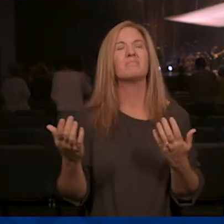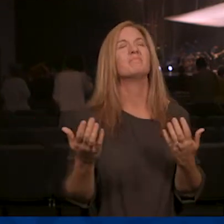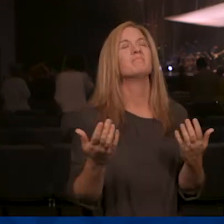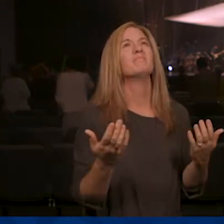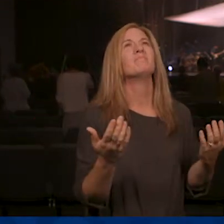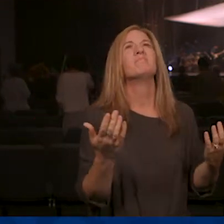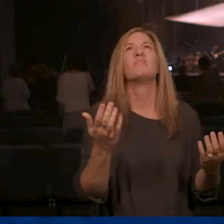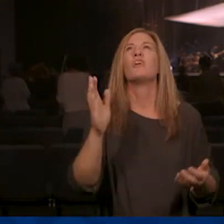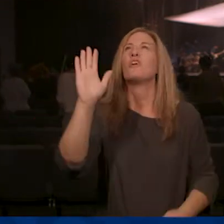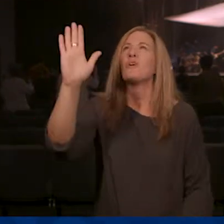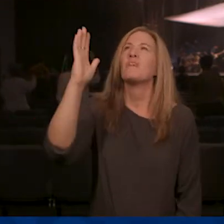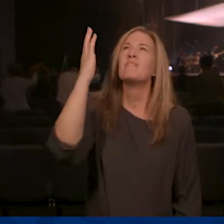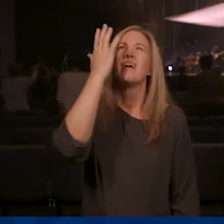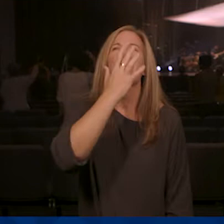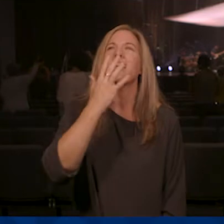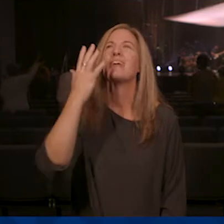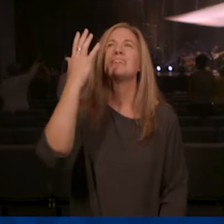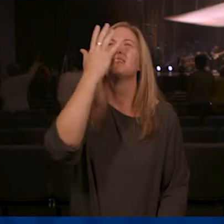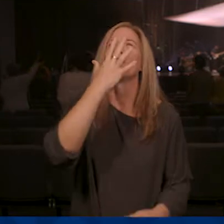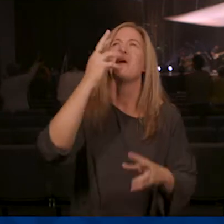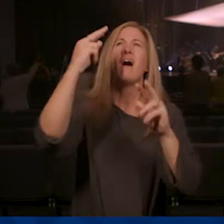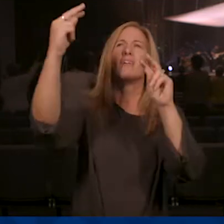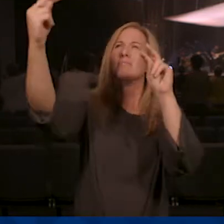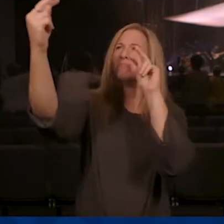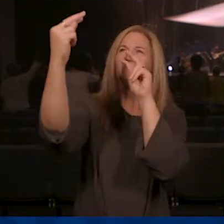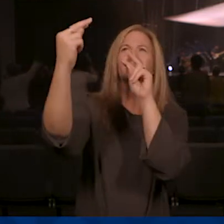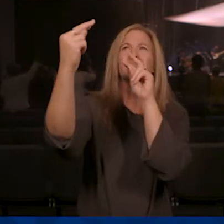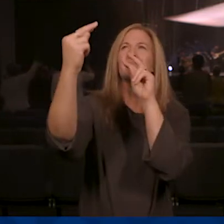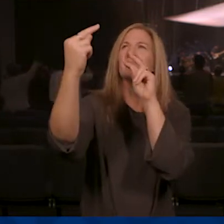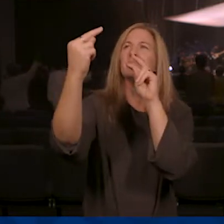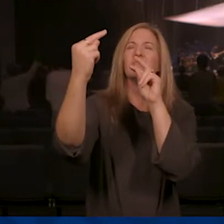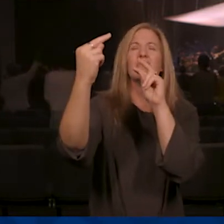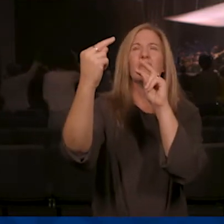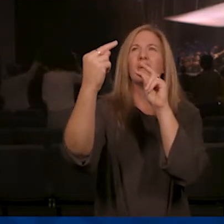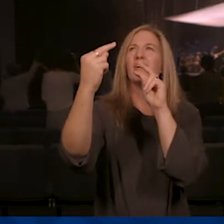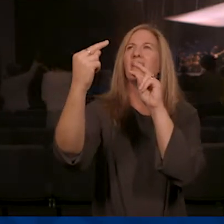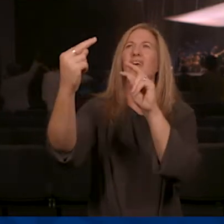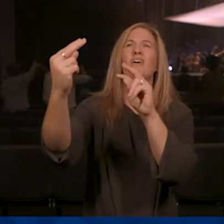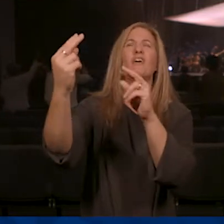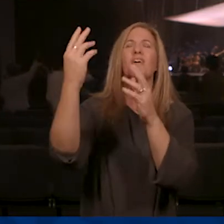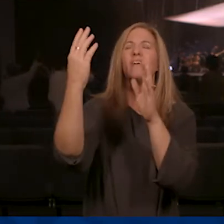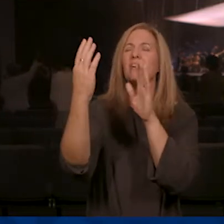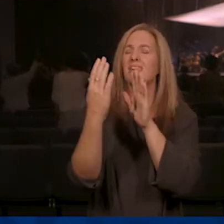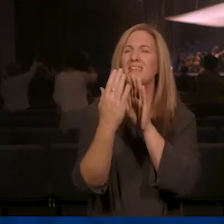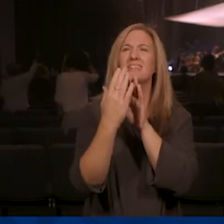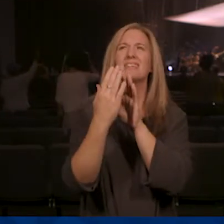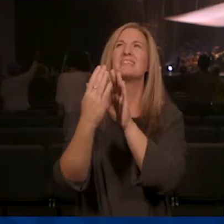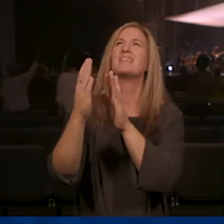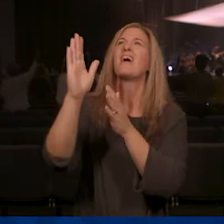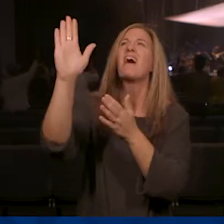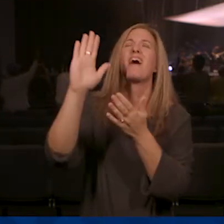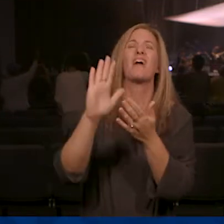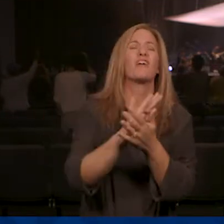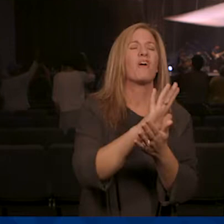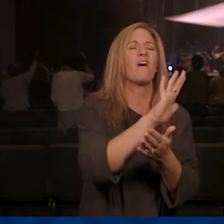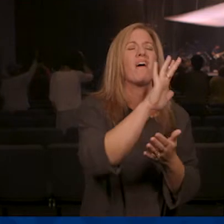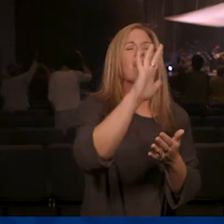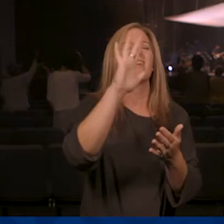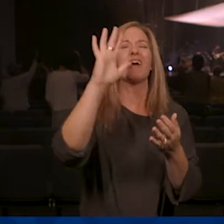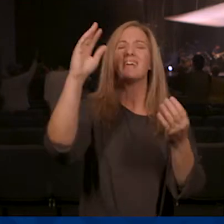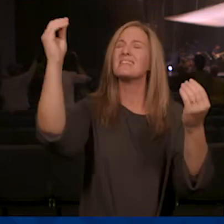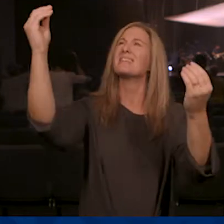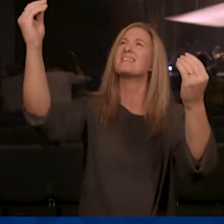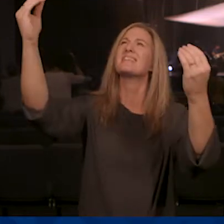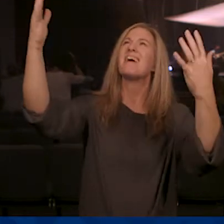we want to see you face to face. Lord, let your glory shine